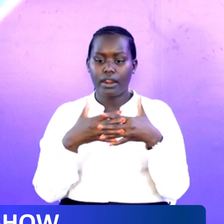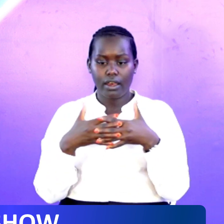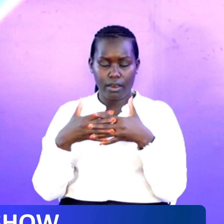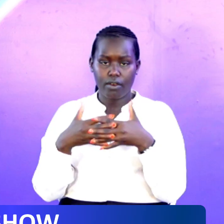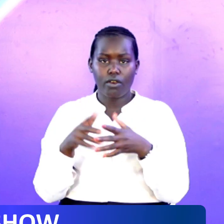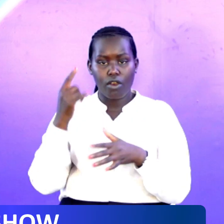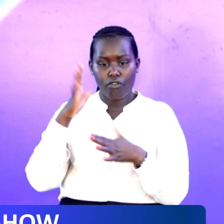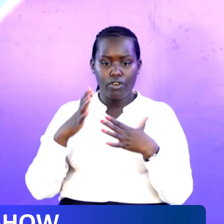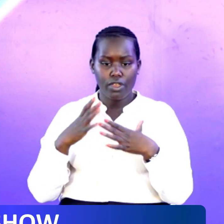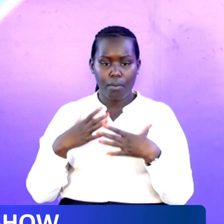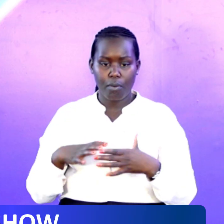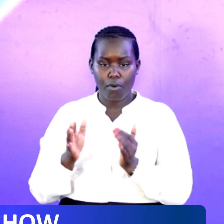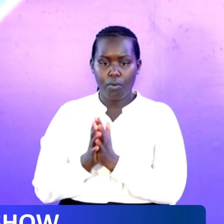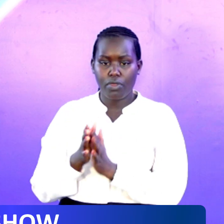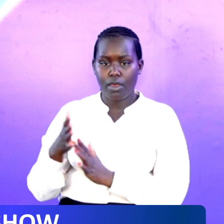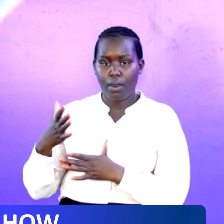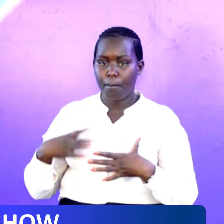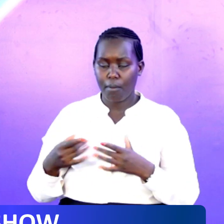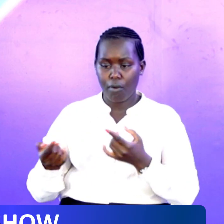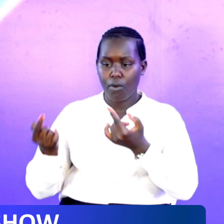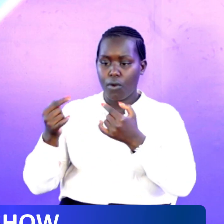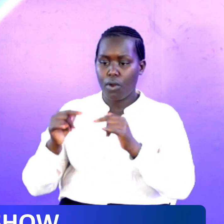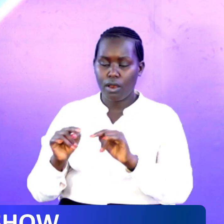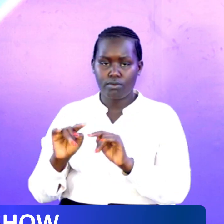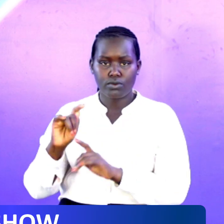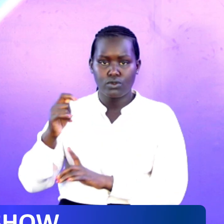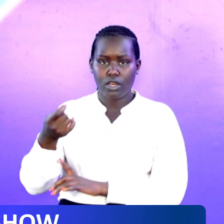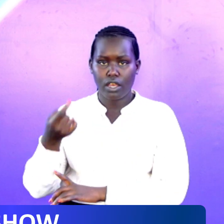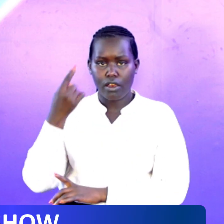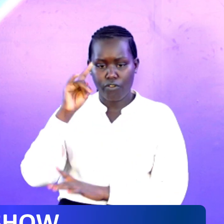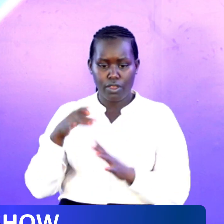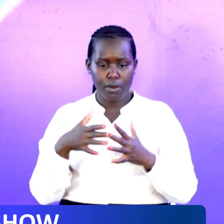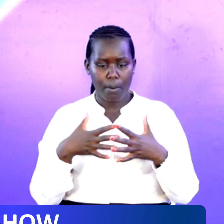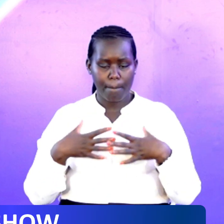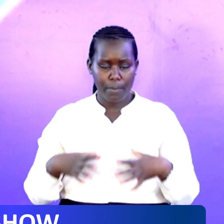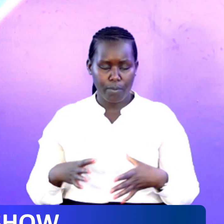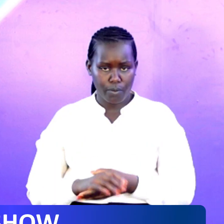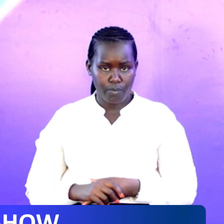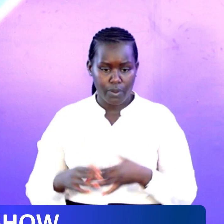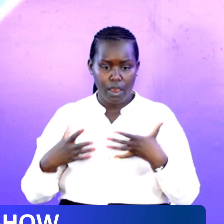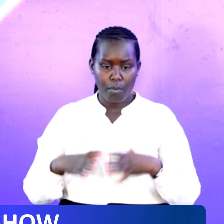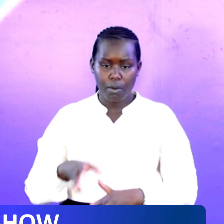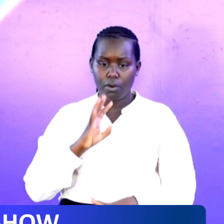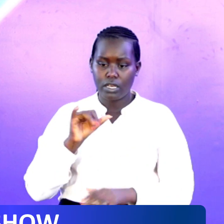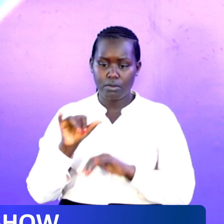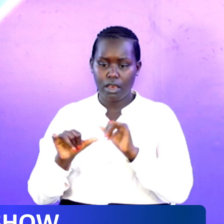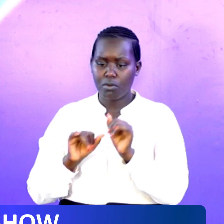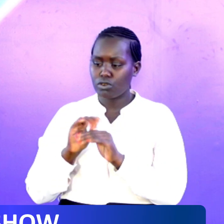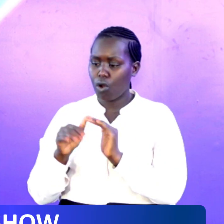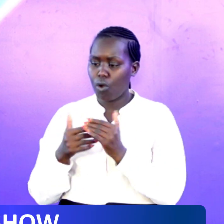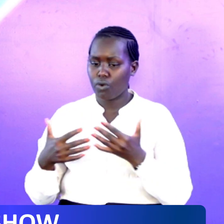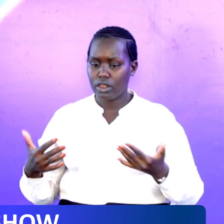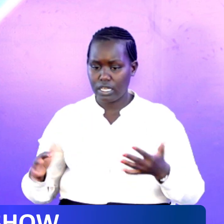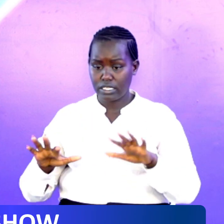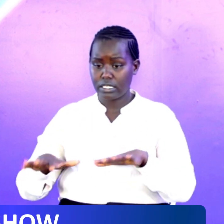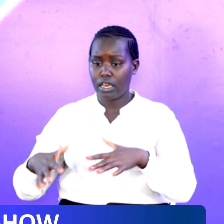people, with the people? You come to Kenya, is it the rule of the people, for the people, with the people? So people talk about all these things as a way